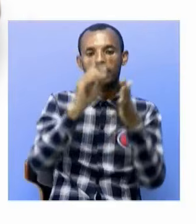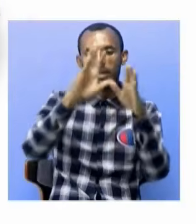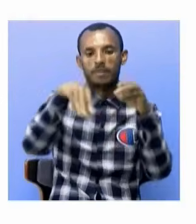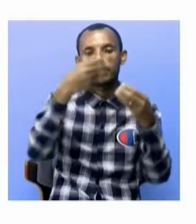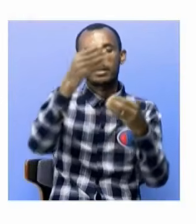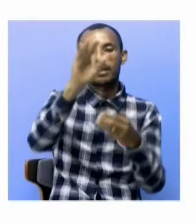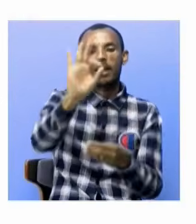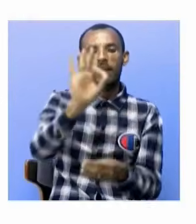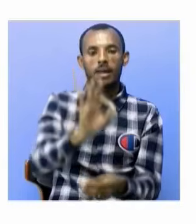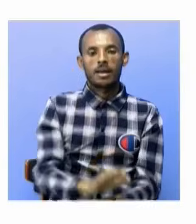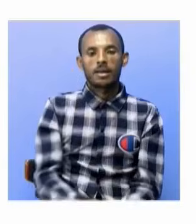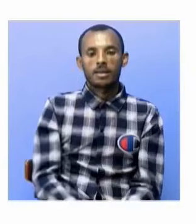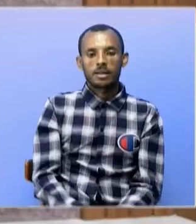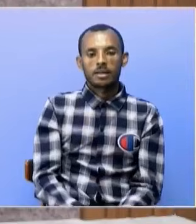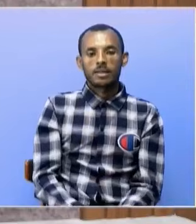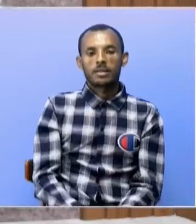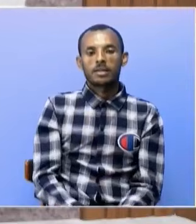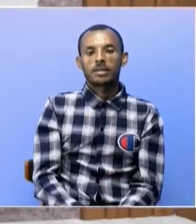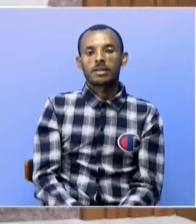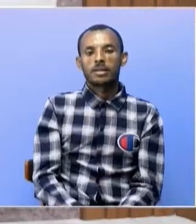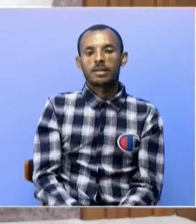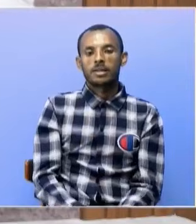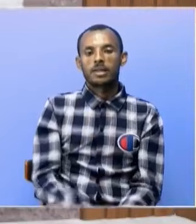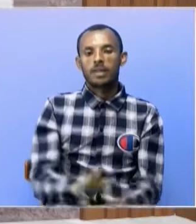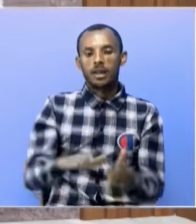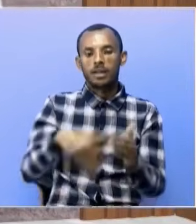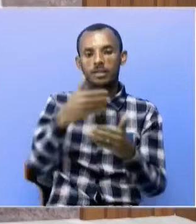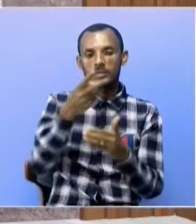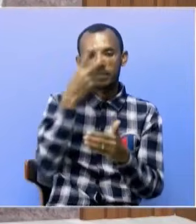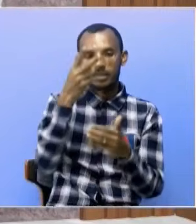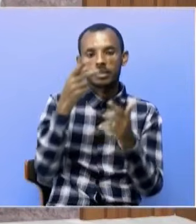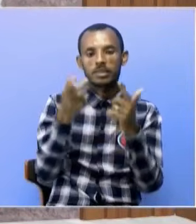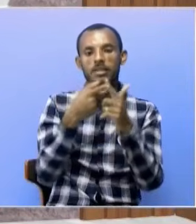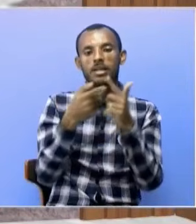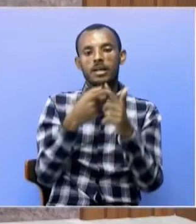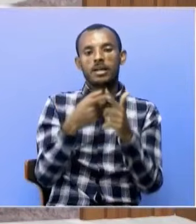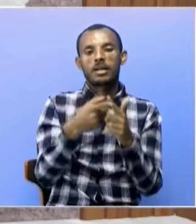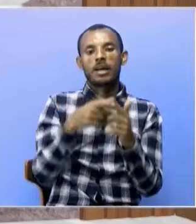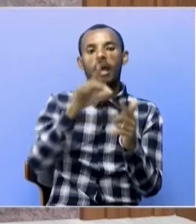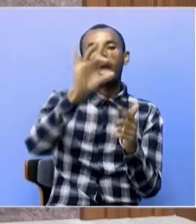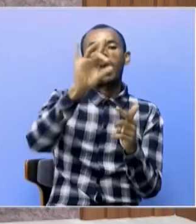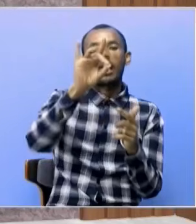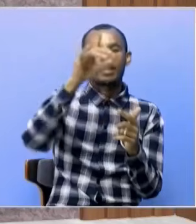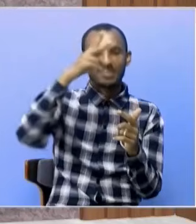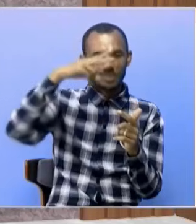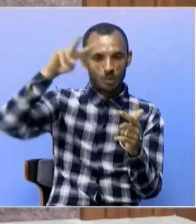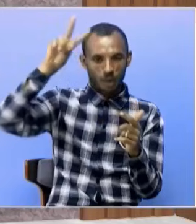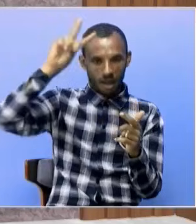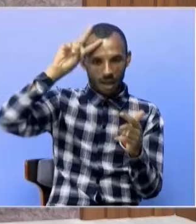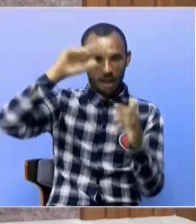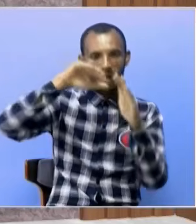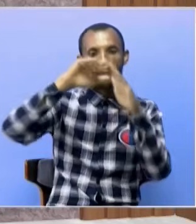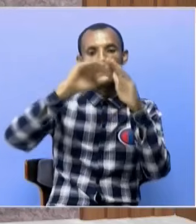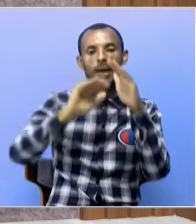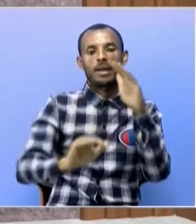Okay, keep this thing in your mind. Let's see the second example. 8 square minus